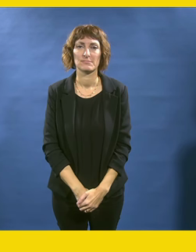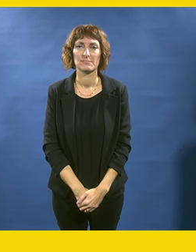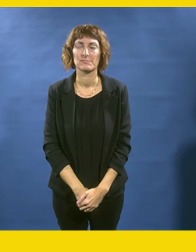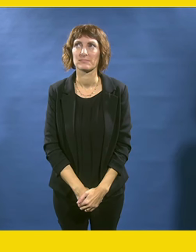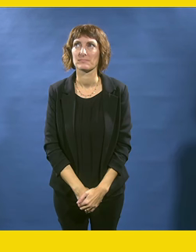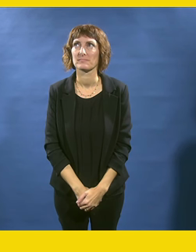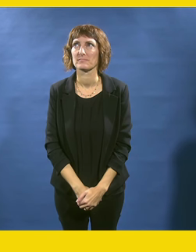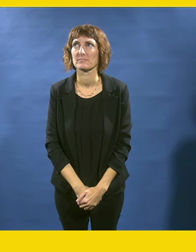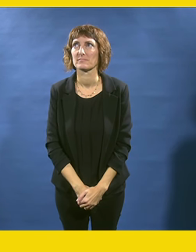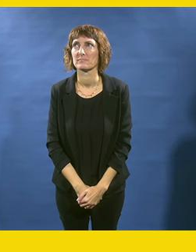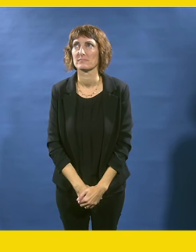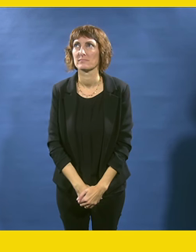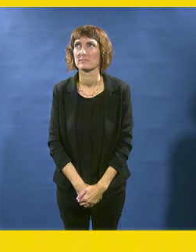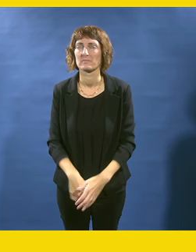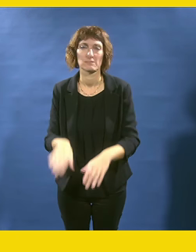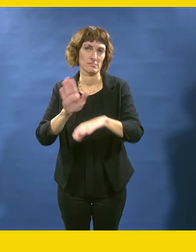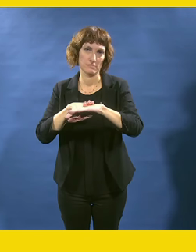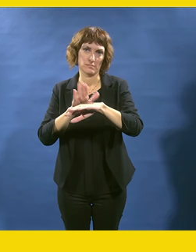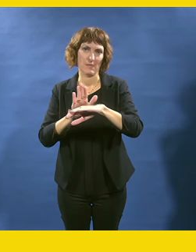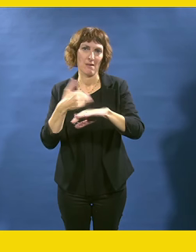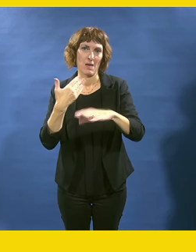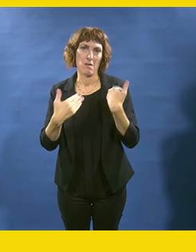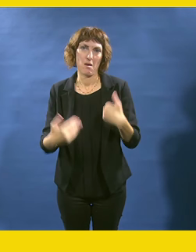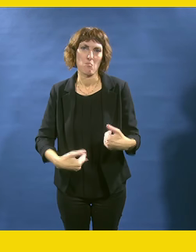And just to warn you, I'm not a singer, okay?